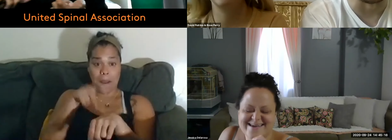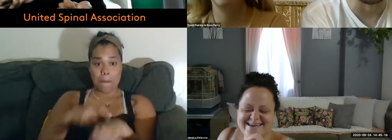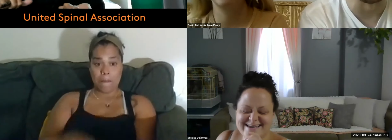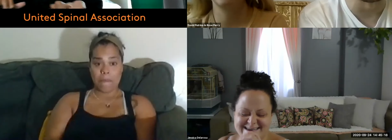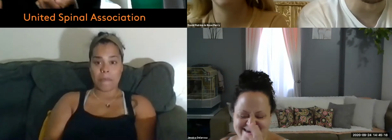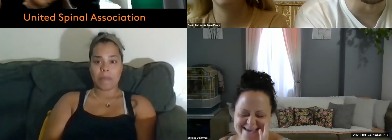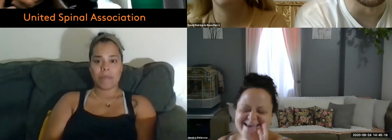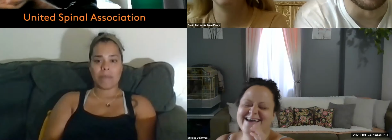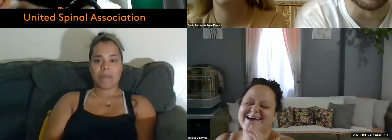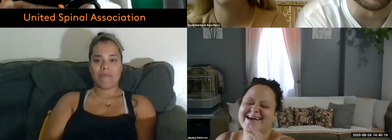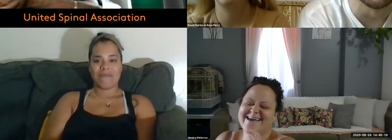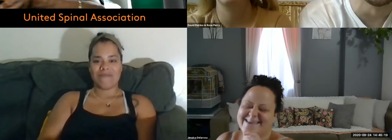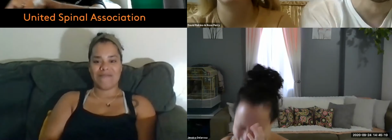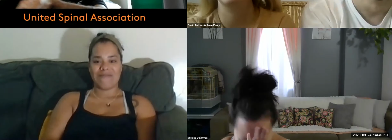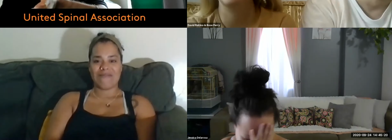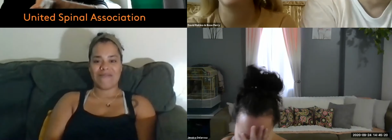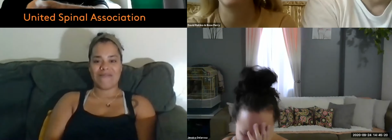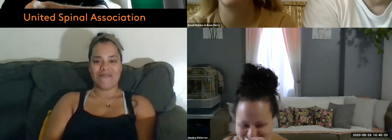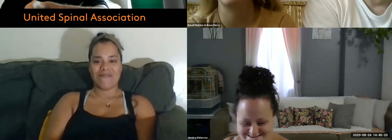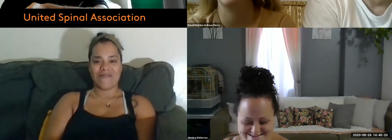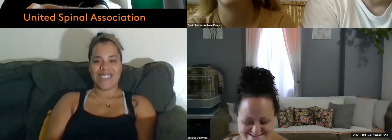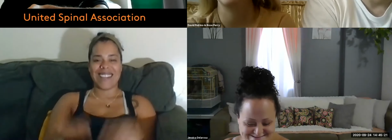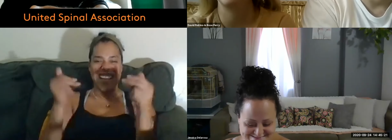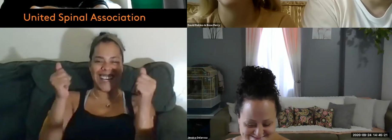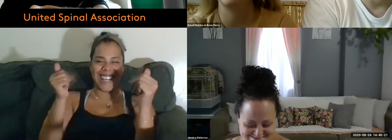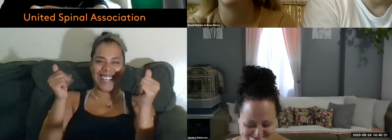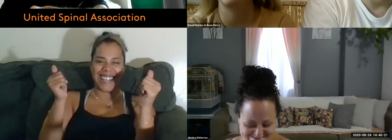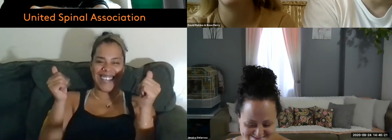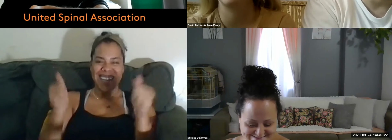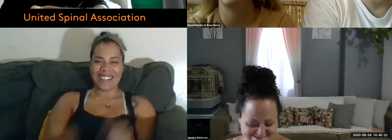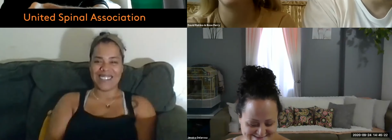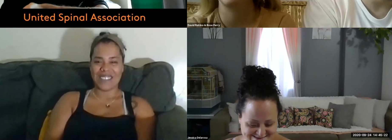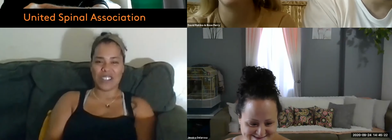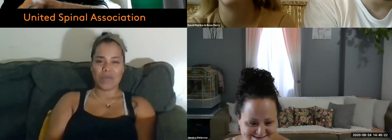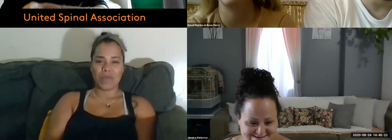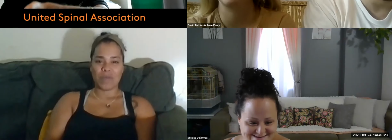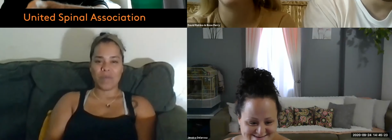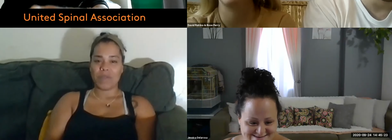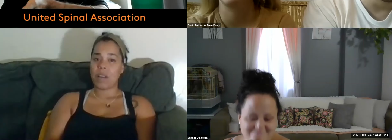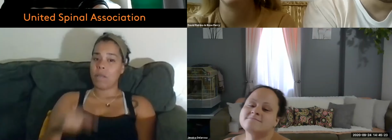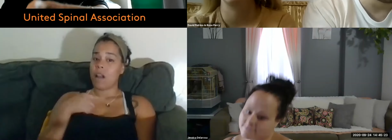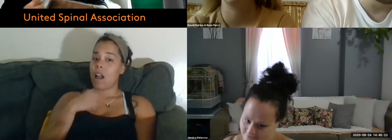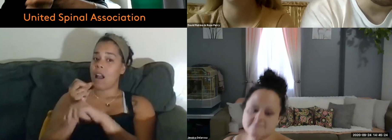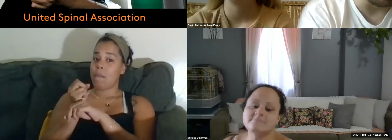texting. But but I got you beat in the van.